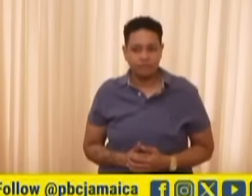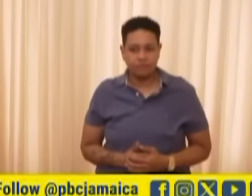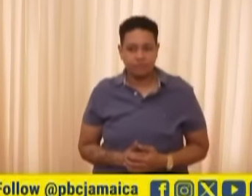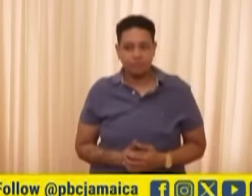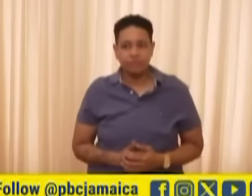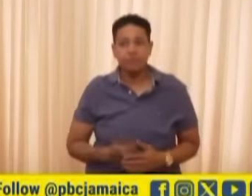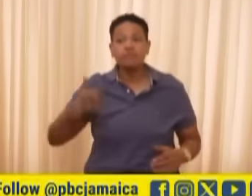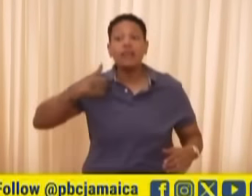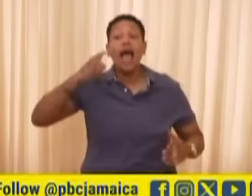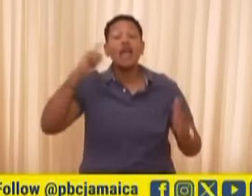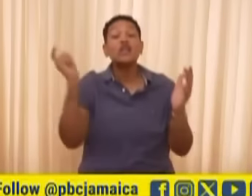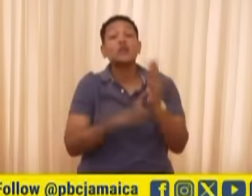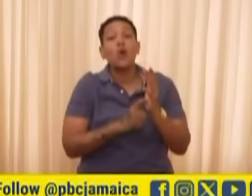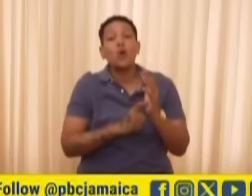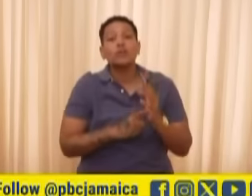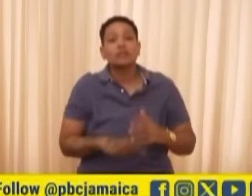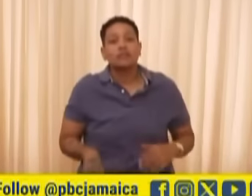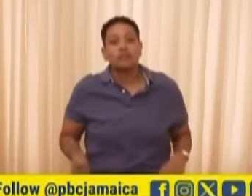And I note